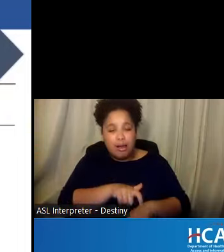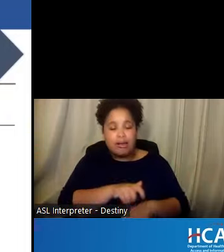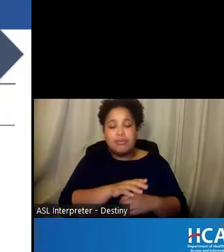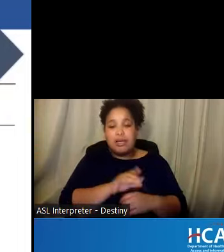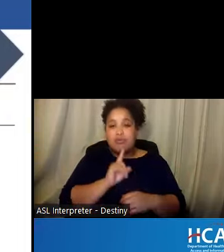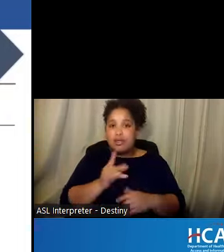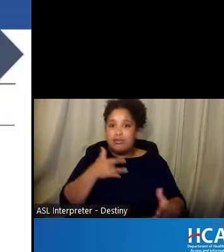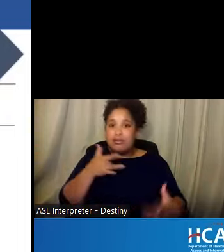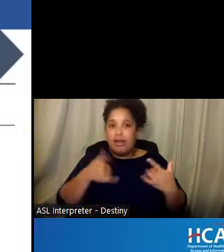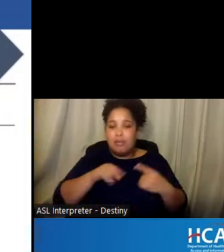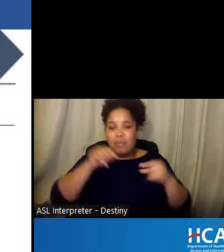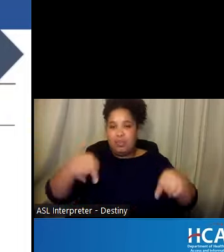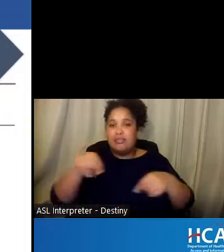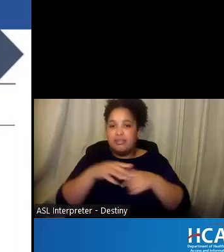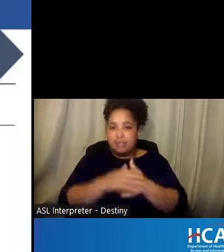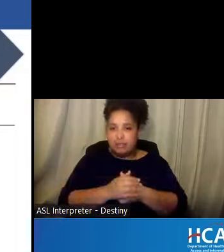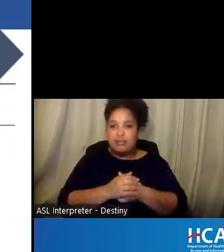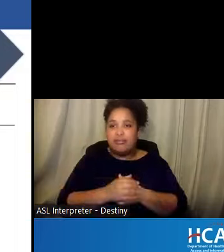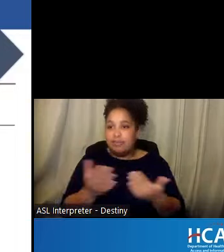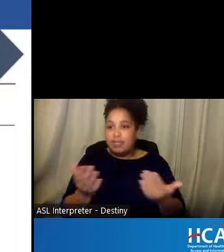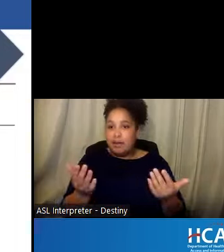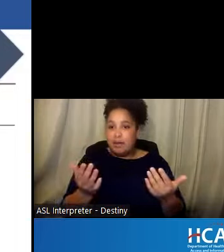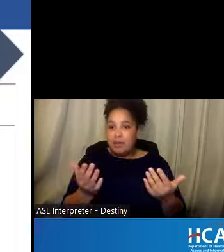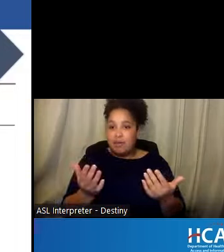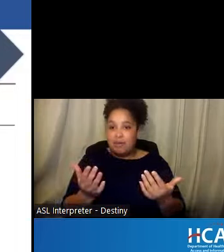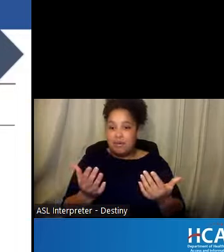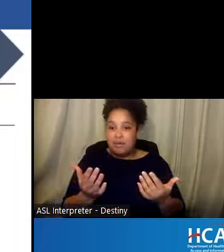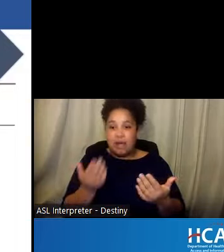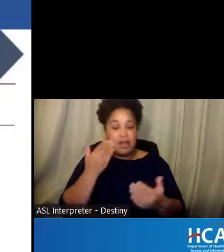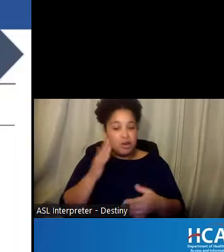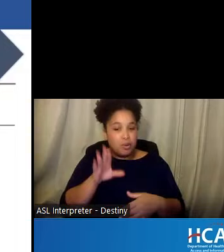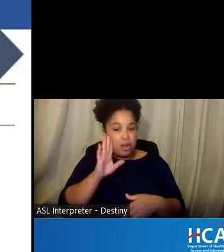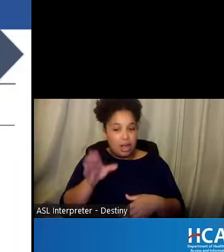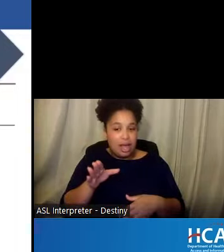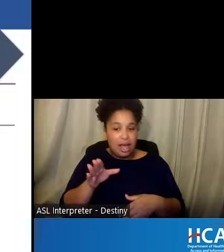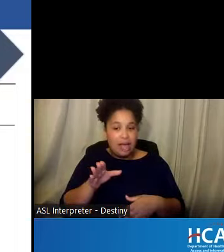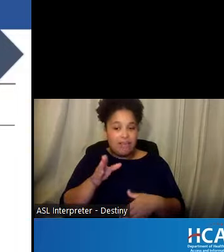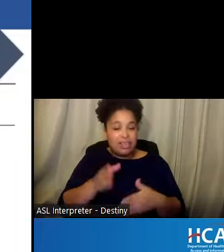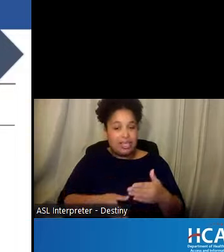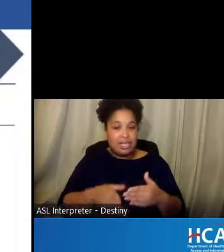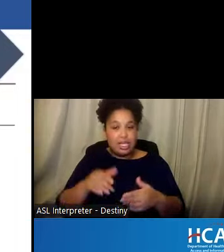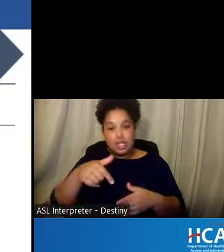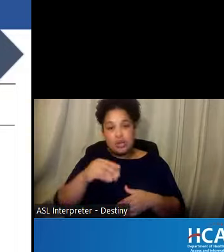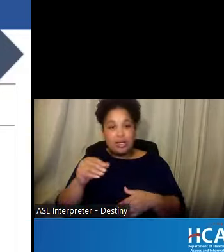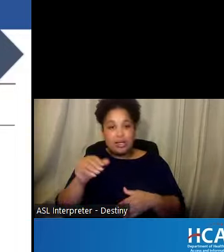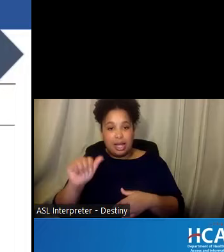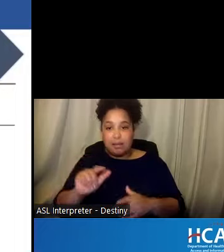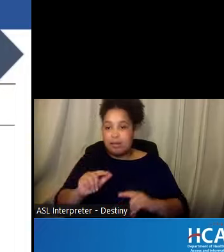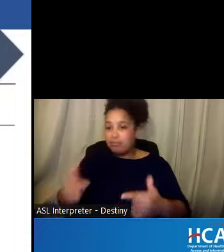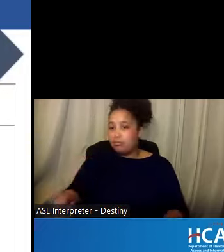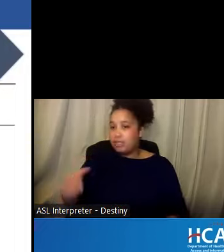really excited about this. So with that, I know there's going to be, I think, a joint Q&A at the end, but I'm happy to pass it along to